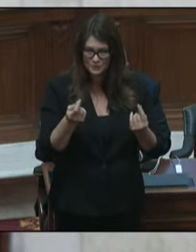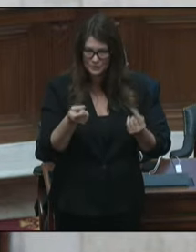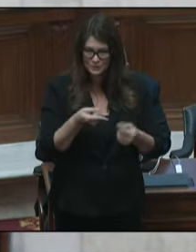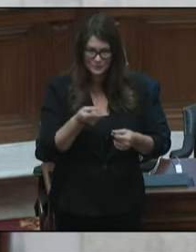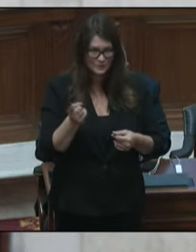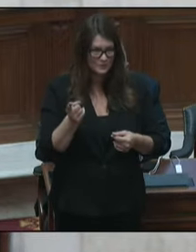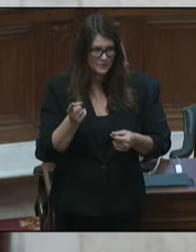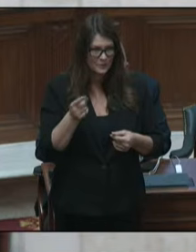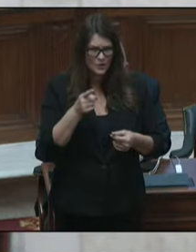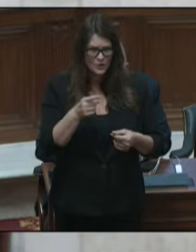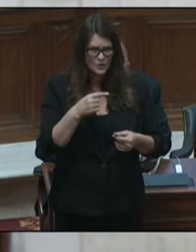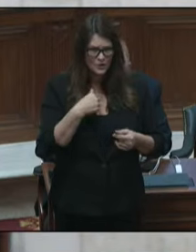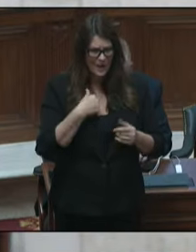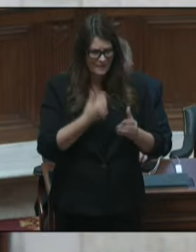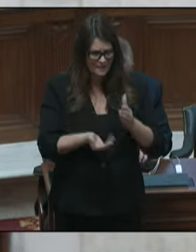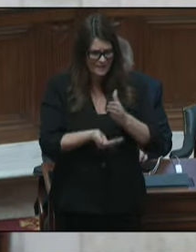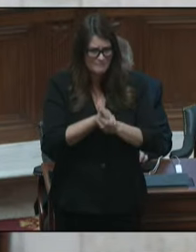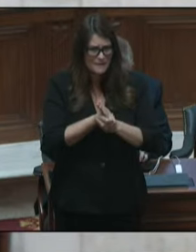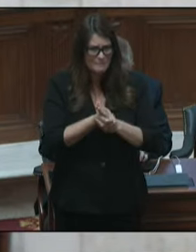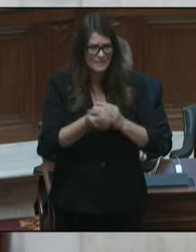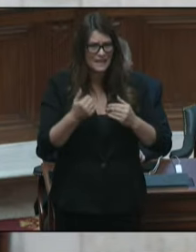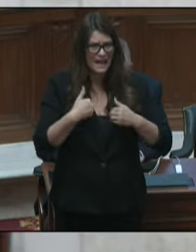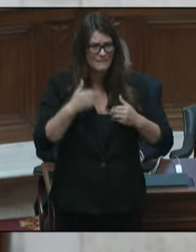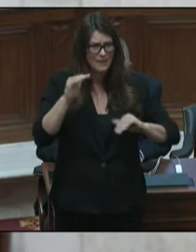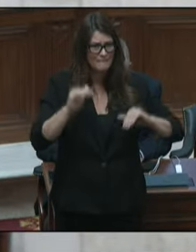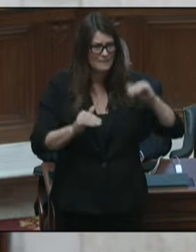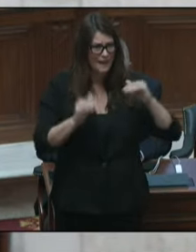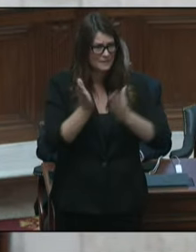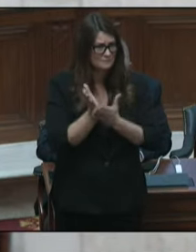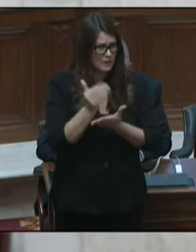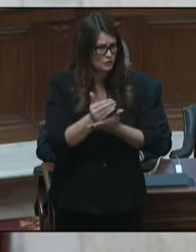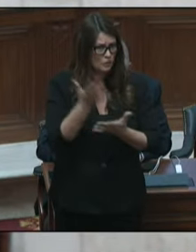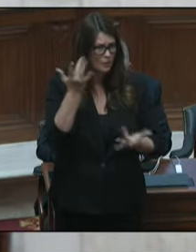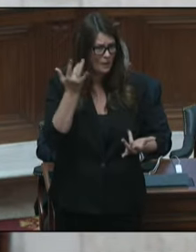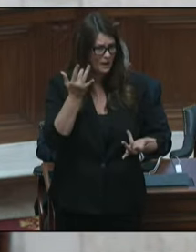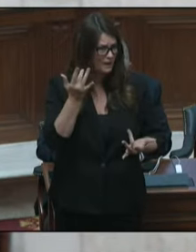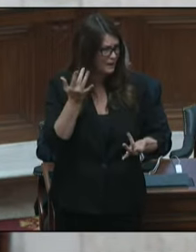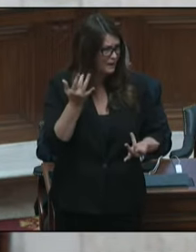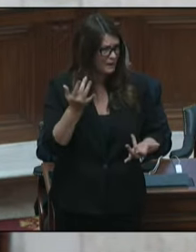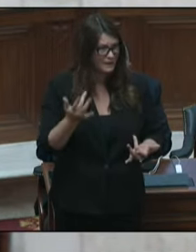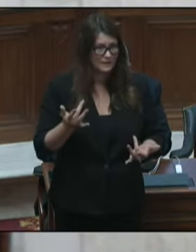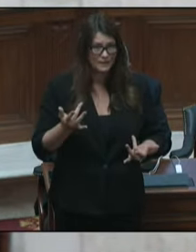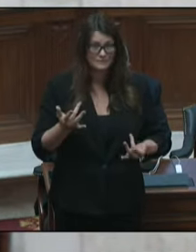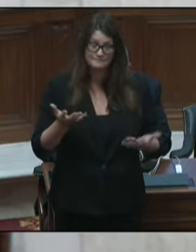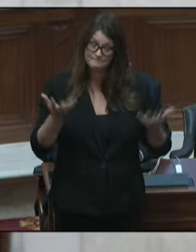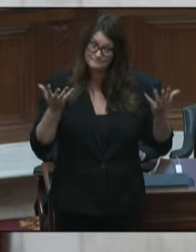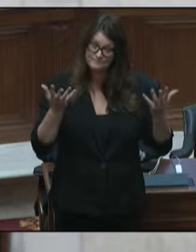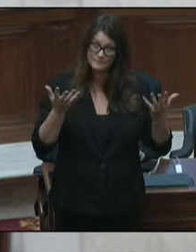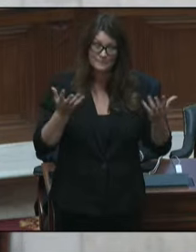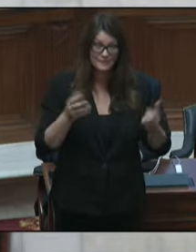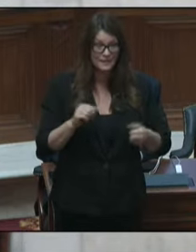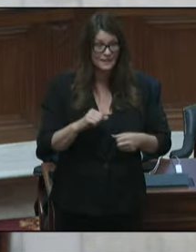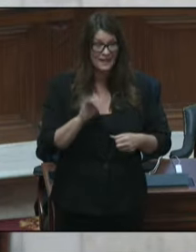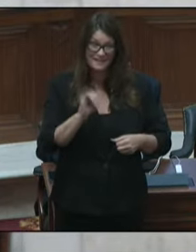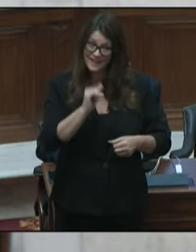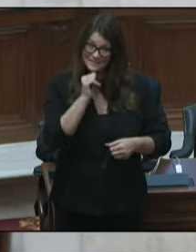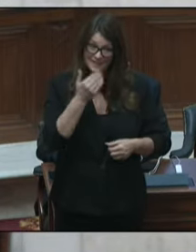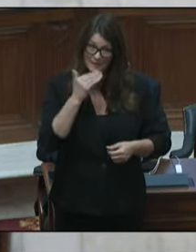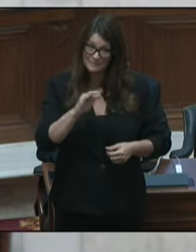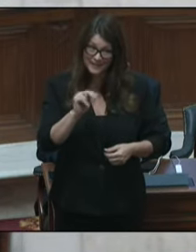have a constitutional amendment to have a balanced budget. What in the world is this about? And then they say, no, that's not the bad